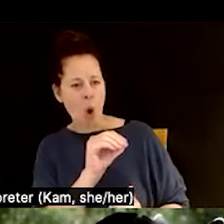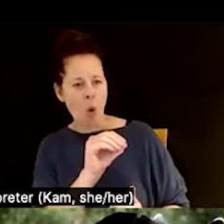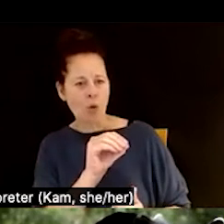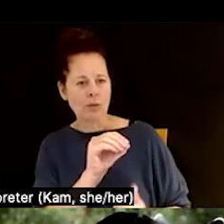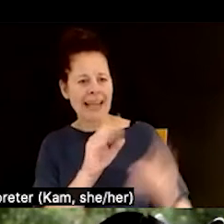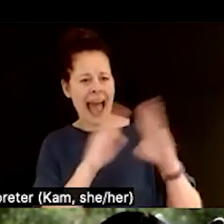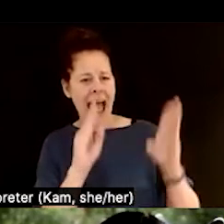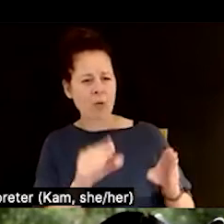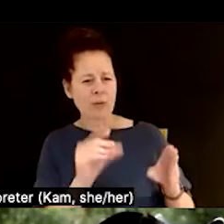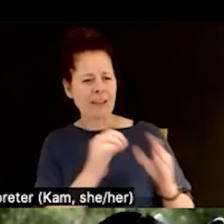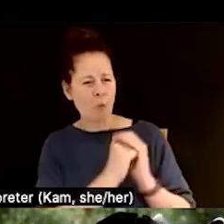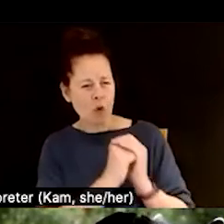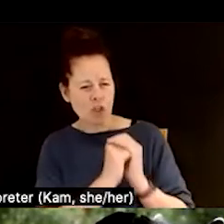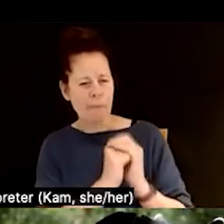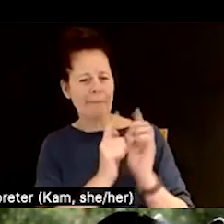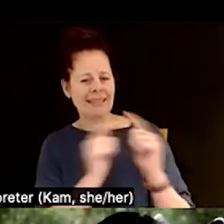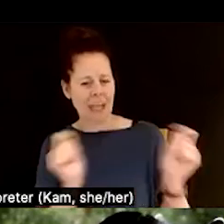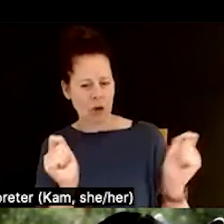theaters, etc.?